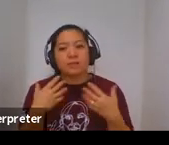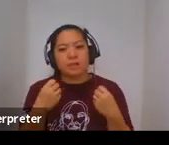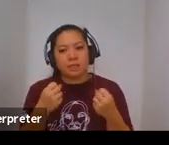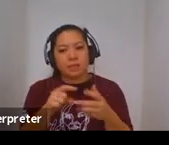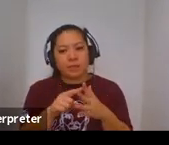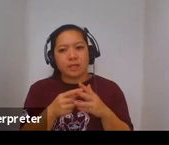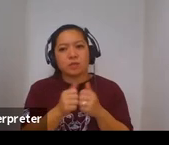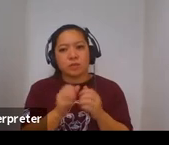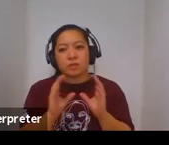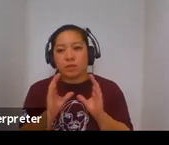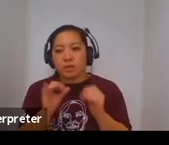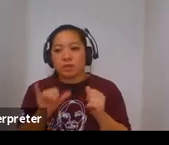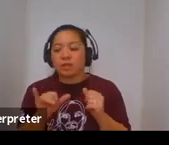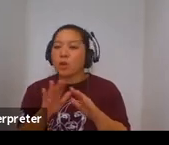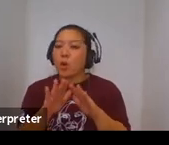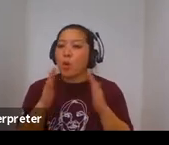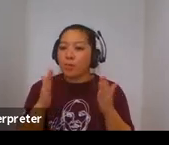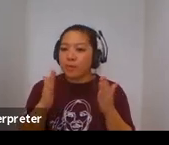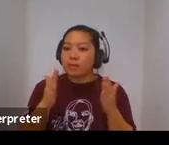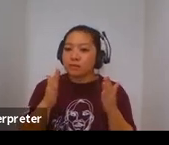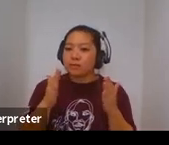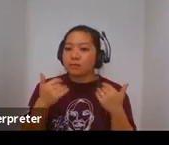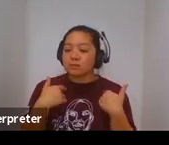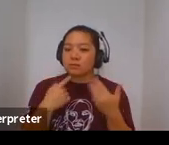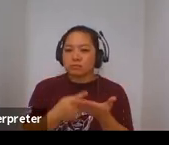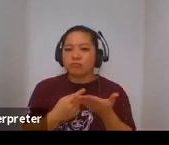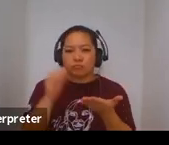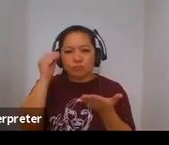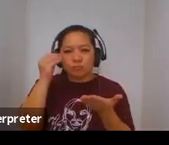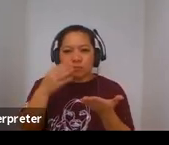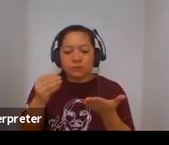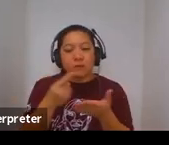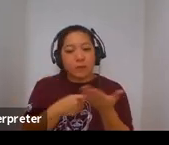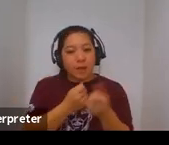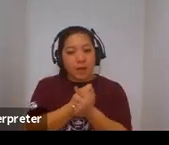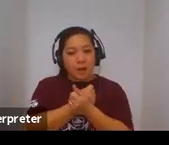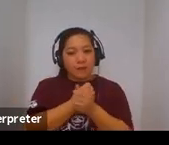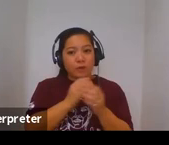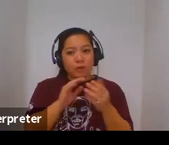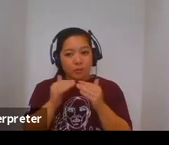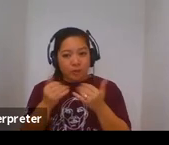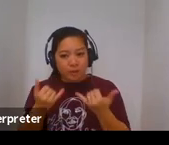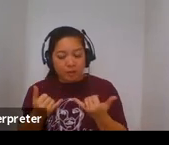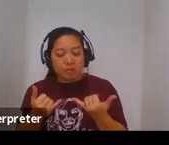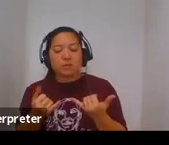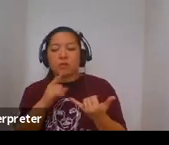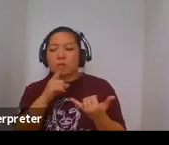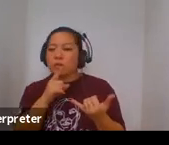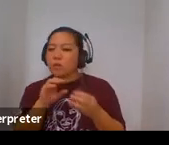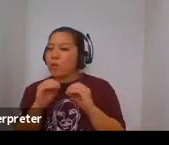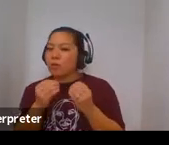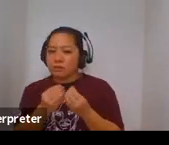with conversations that are open and come from a beloved community stance. That's really an